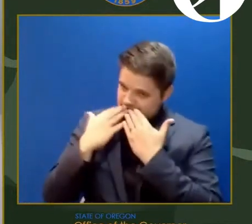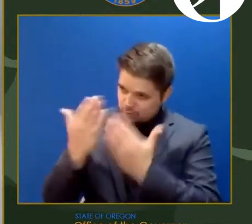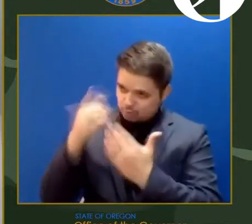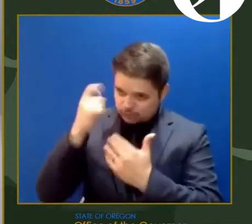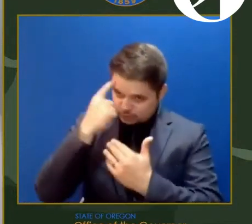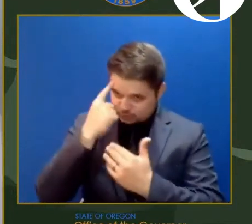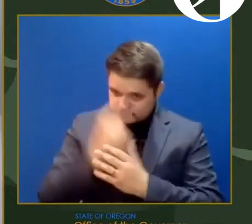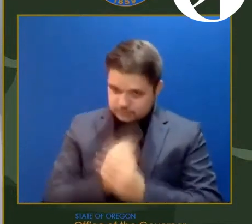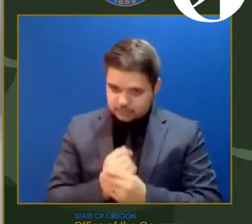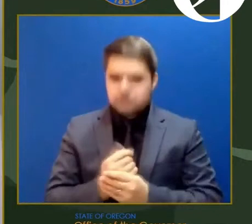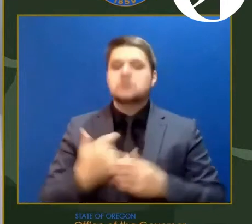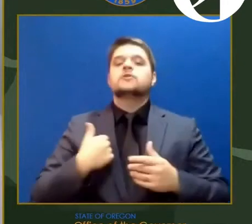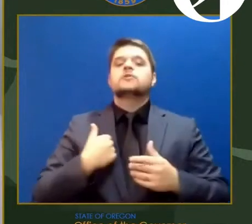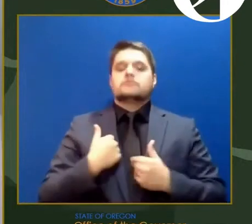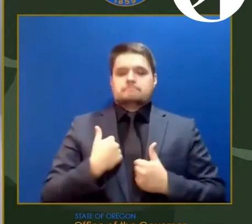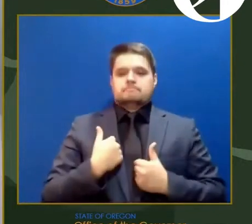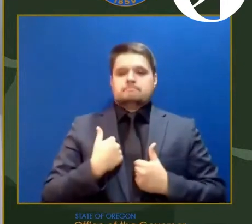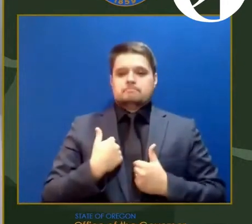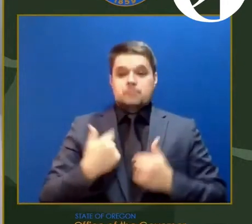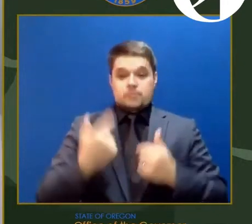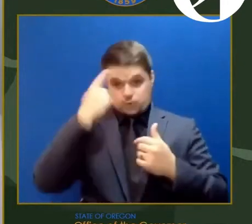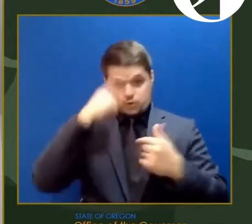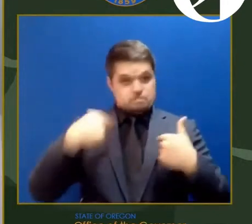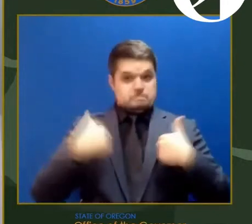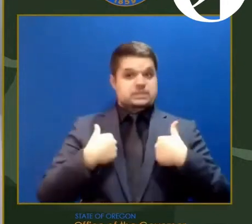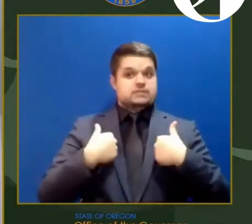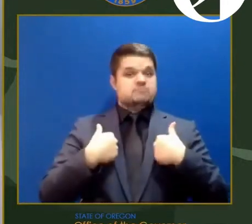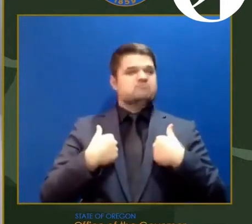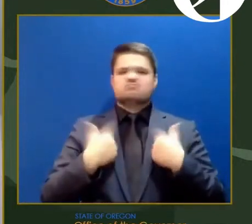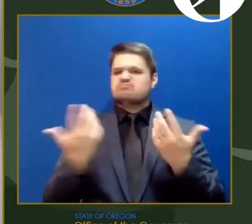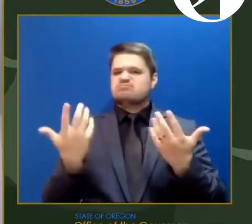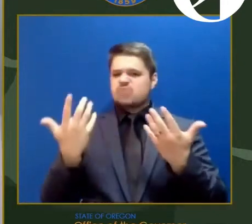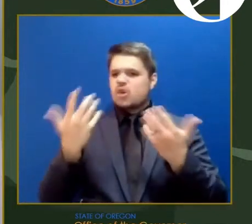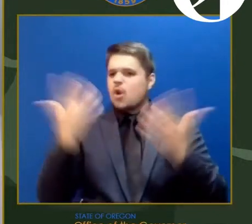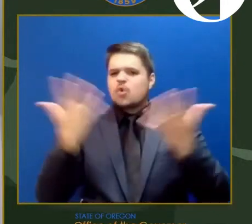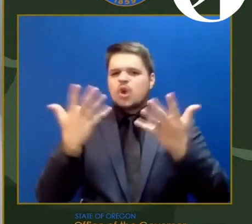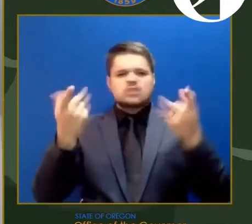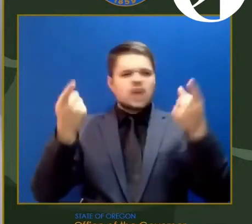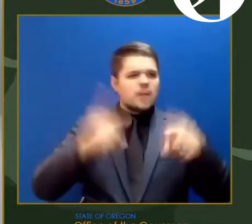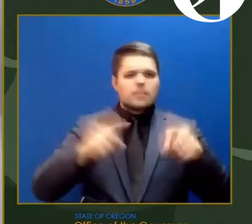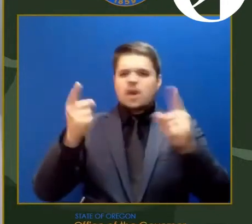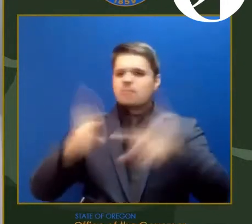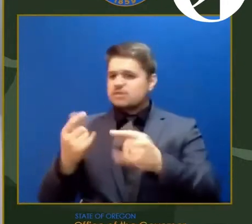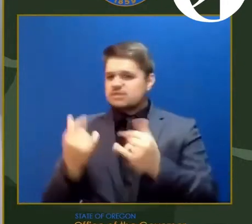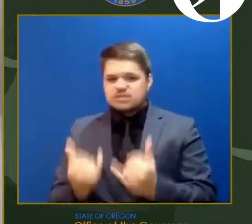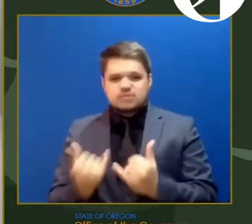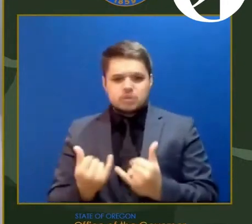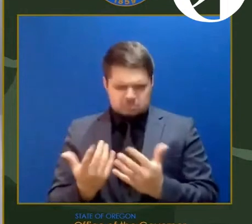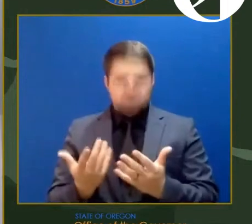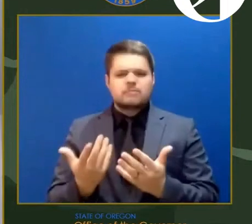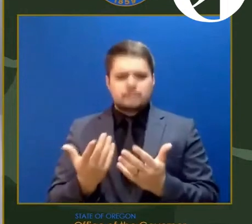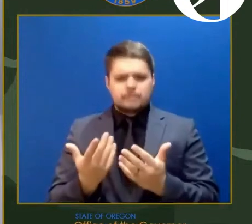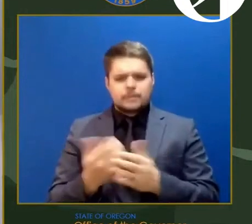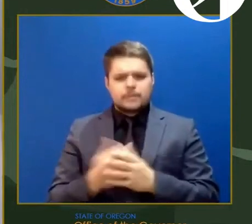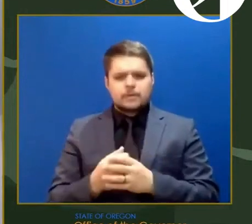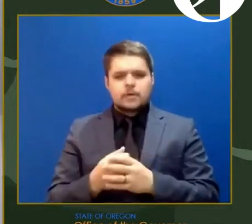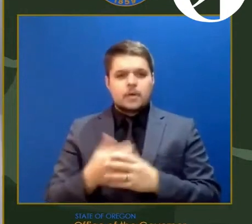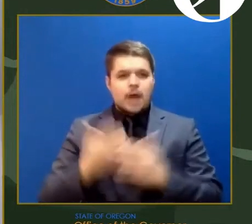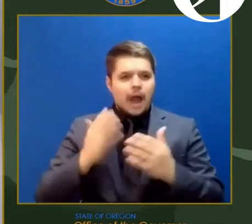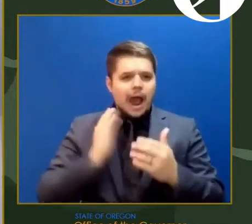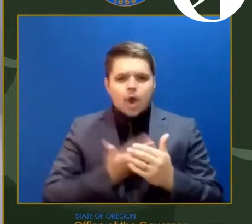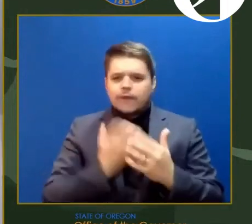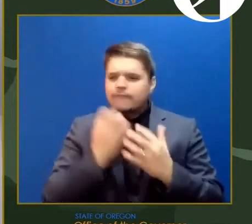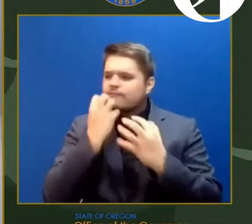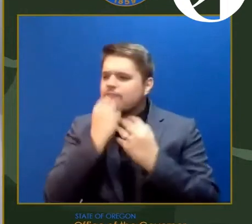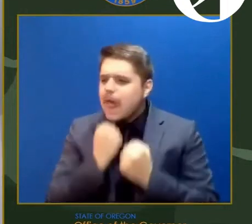really means meeting the moment by leaning into our values and really ensuring that words aren't just words, right?